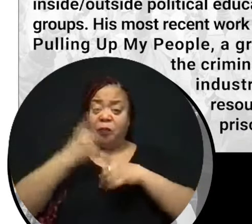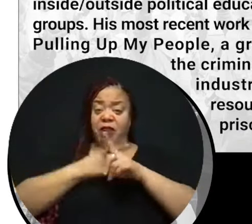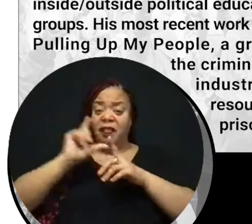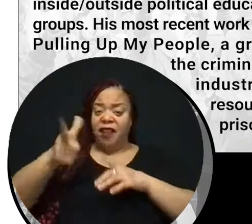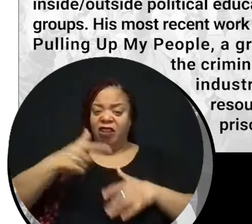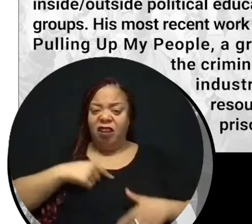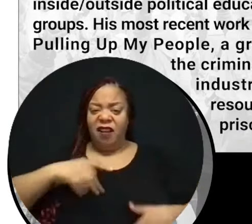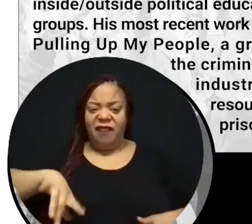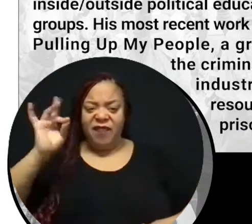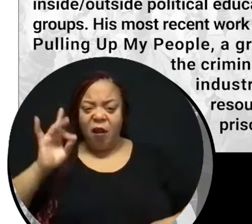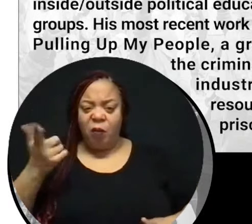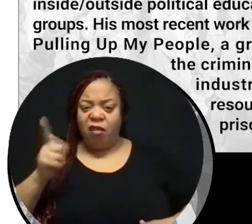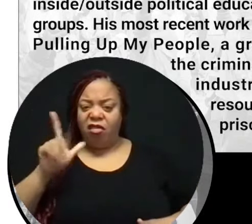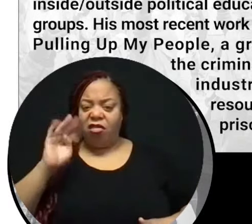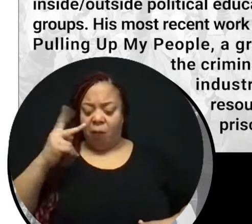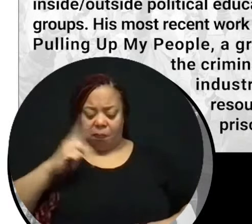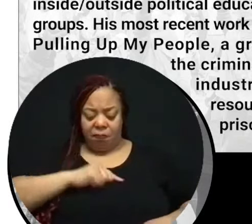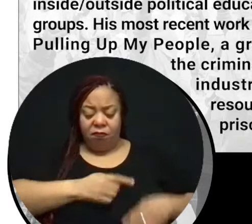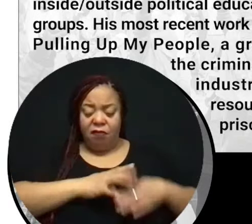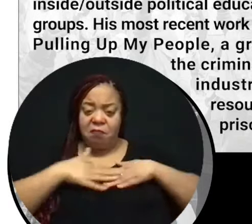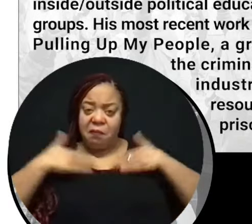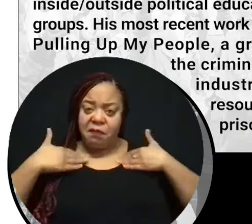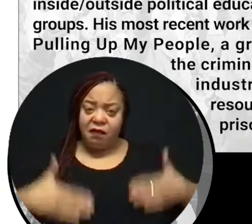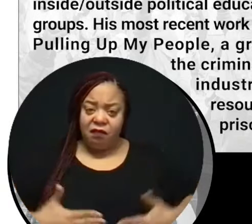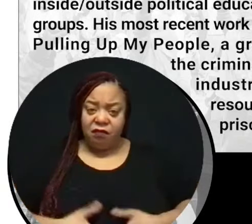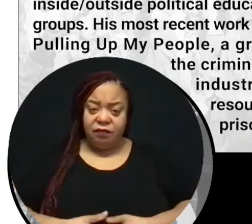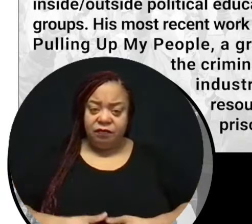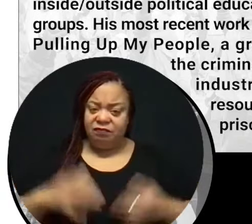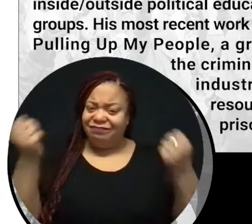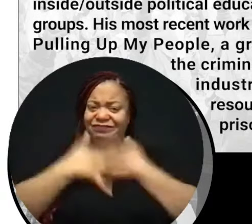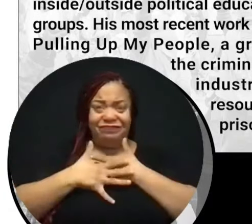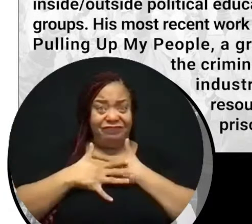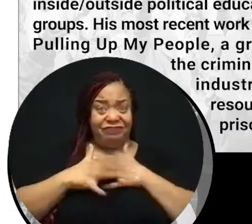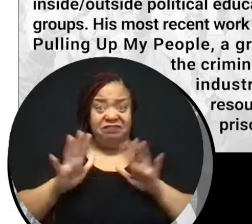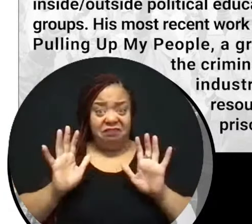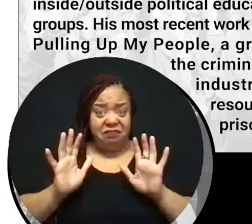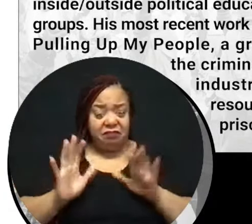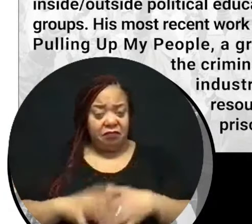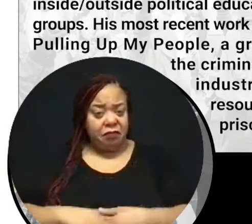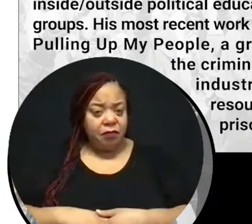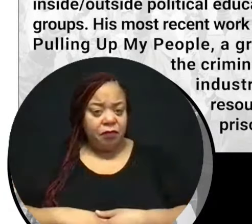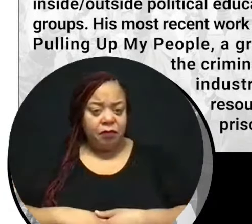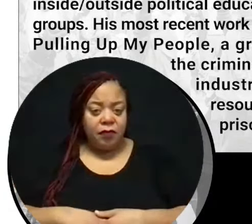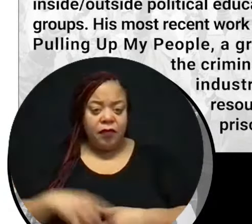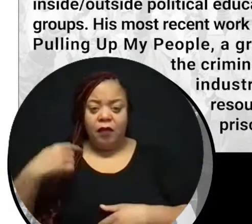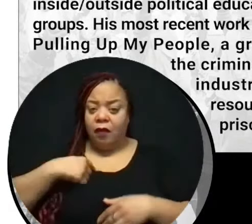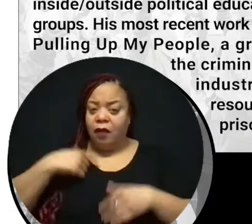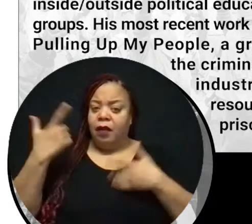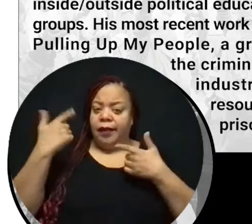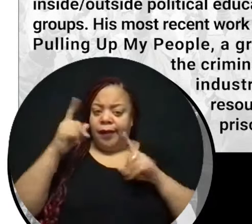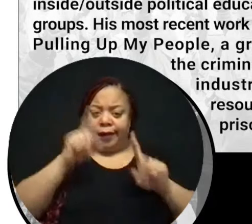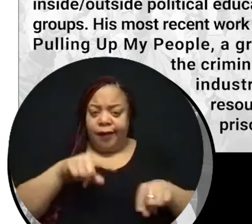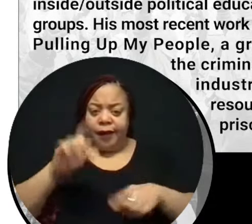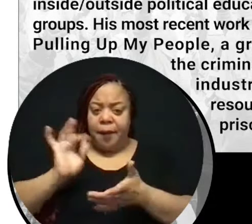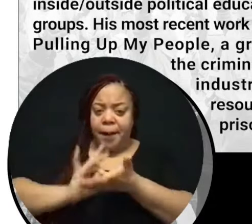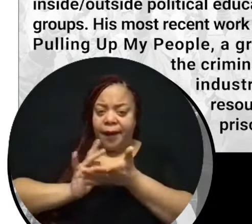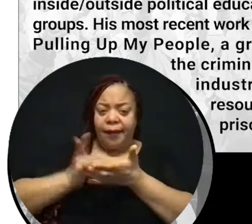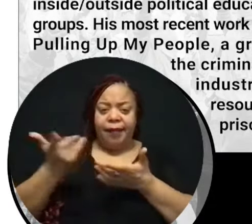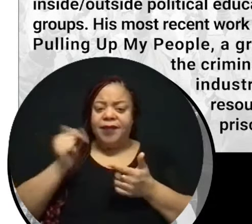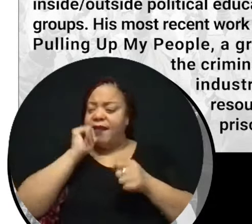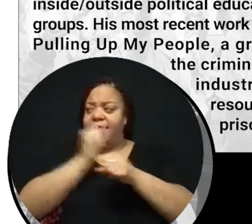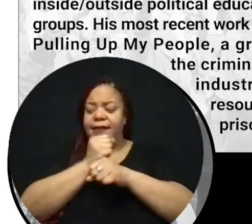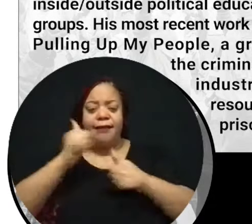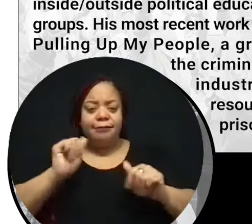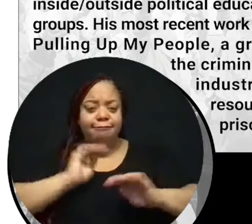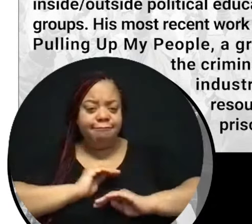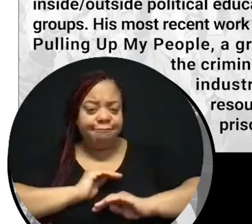medical neglect inside of prison is nothing new, right? These private companies come in and get